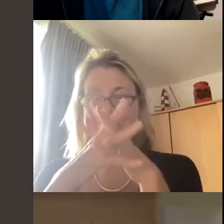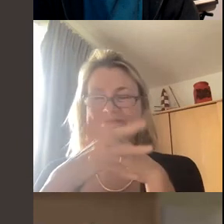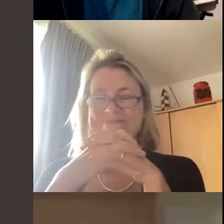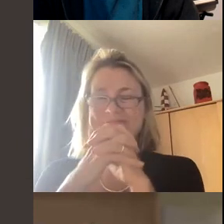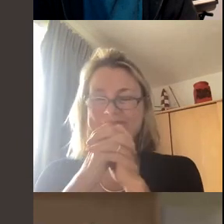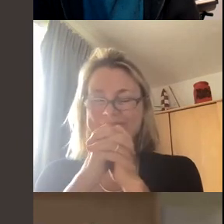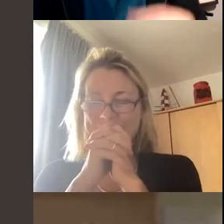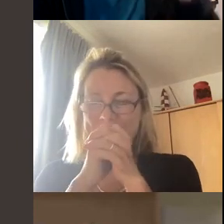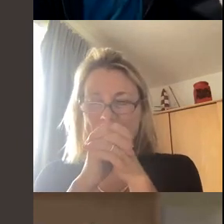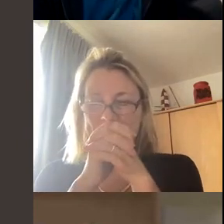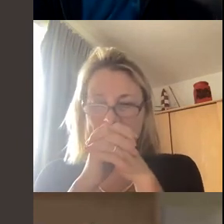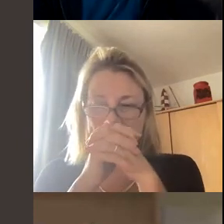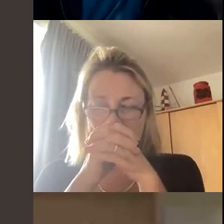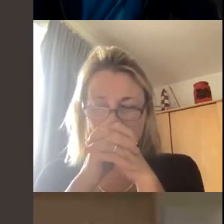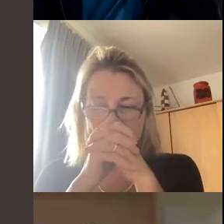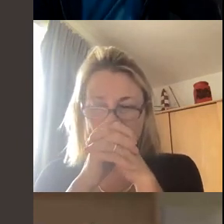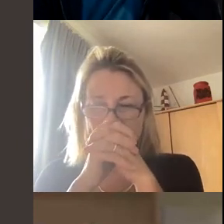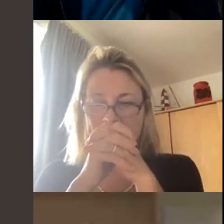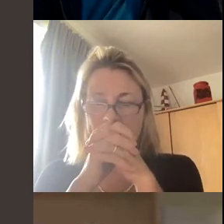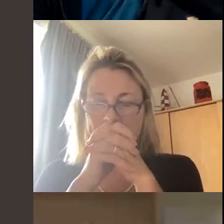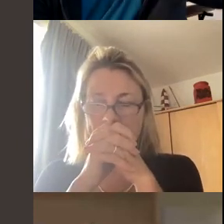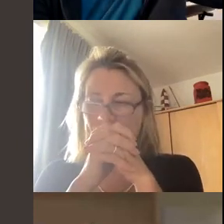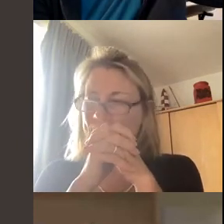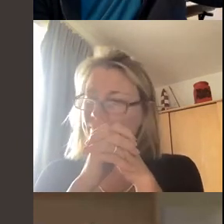the prototype? How did that work?